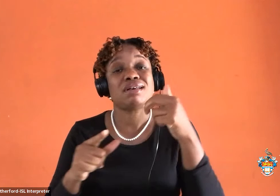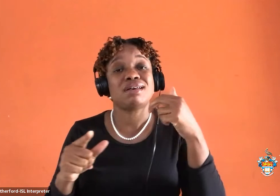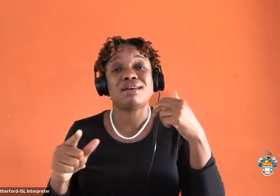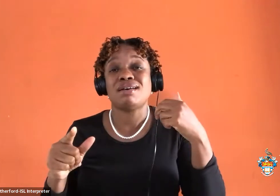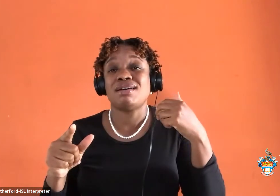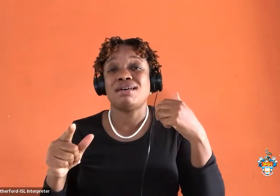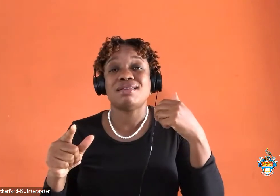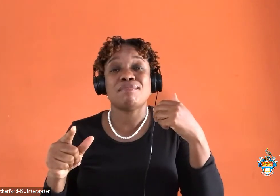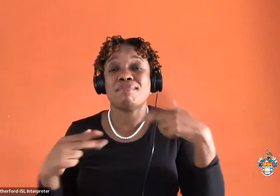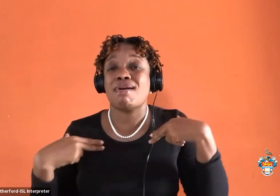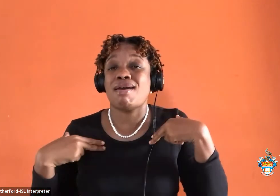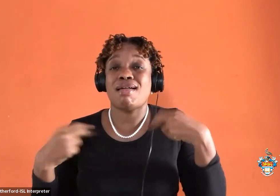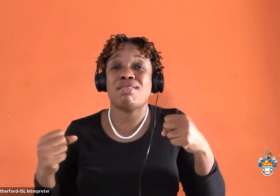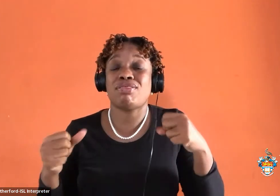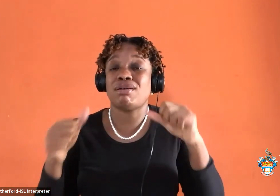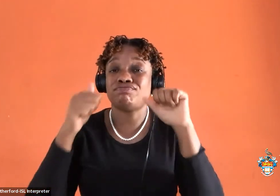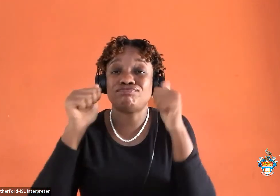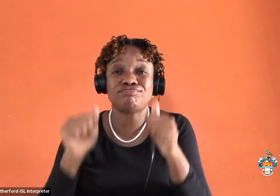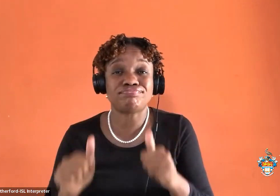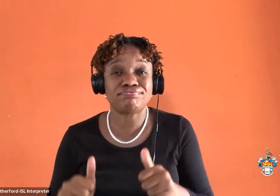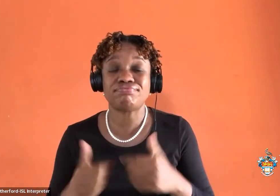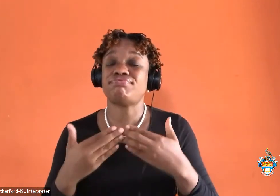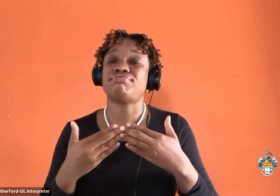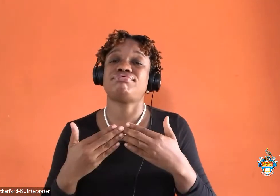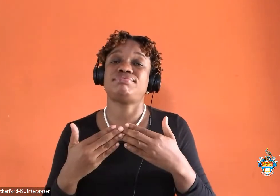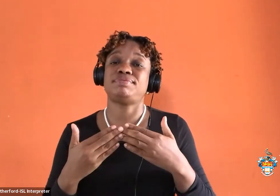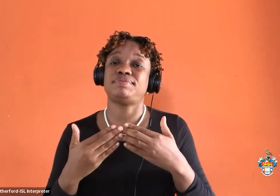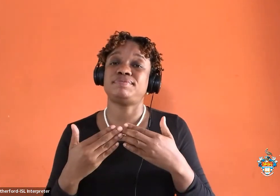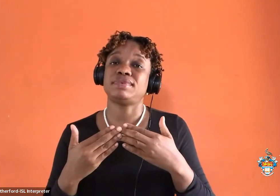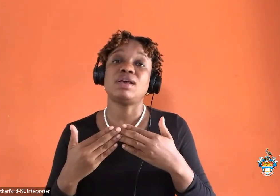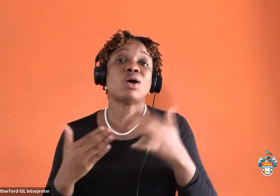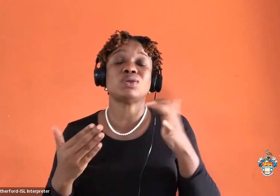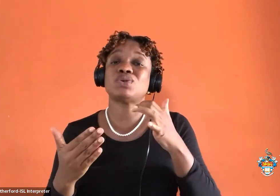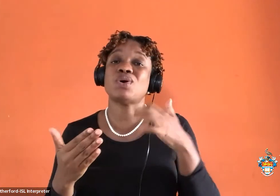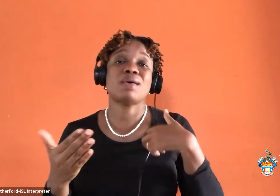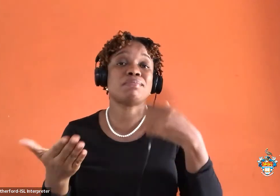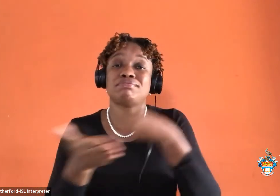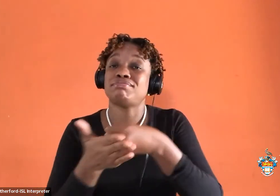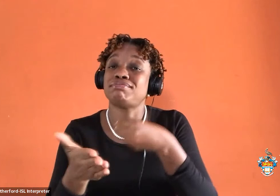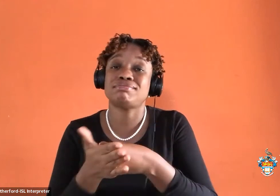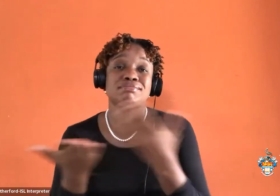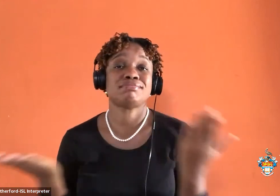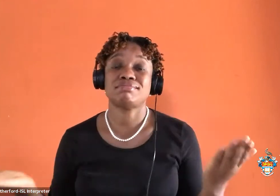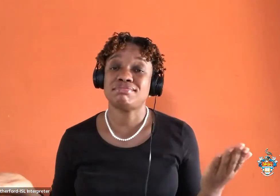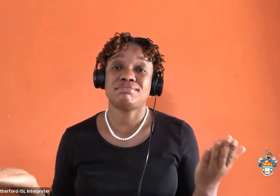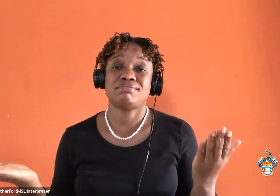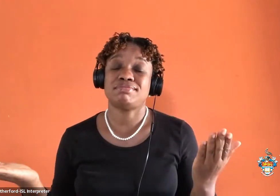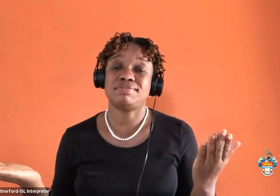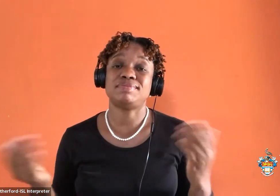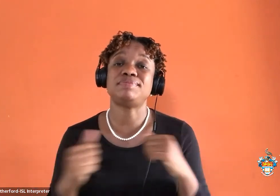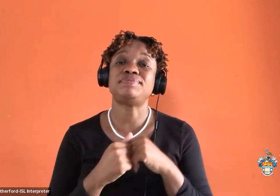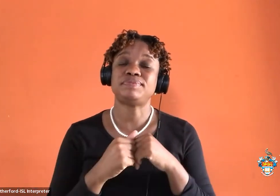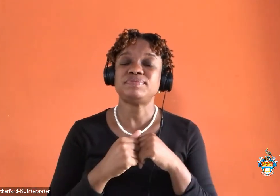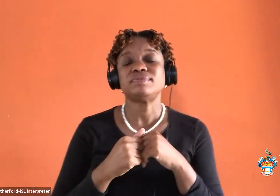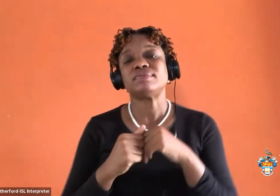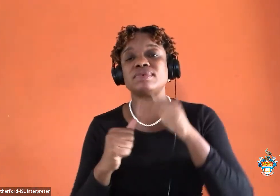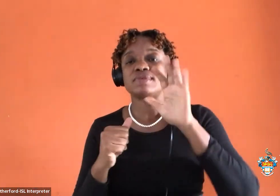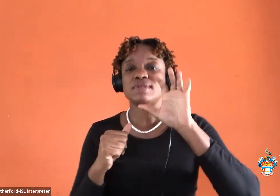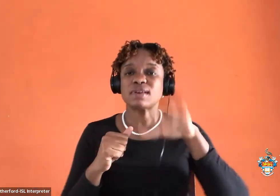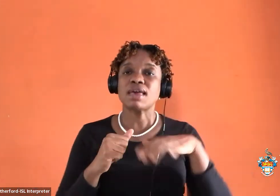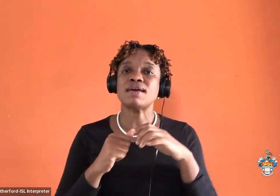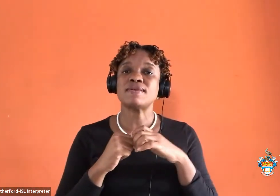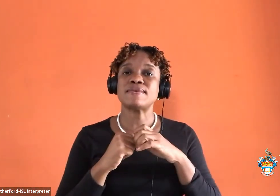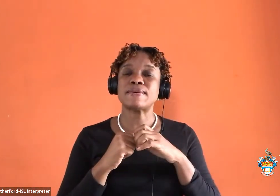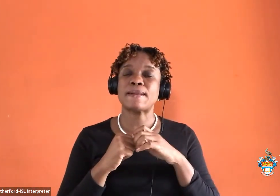outcomes, also have low socioeconomic status. And so that, for example, can contribute to them having